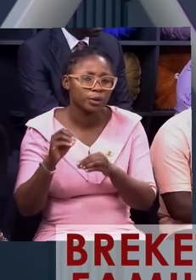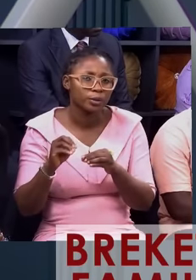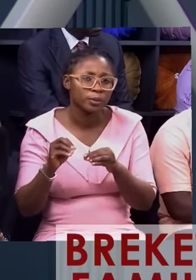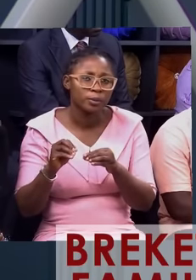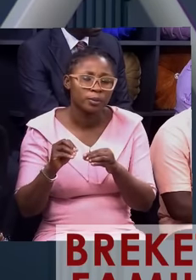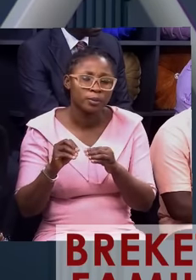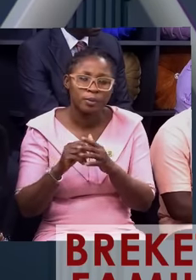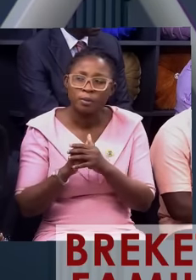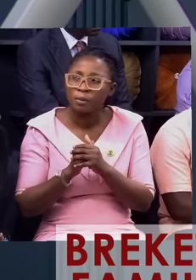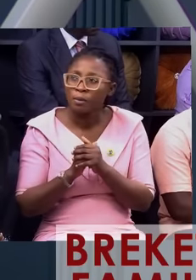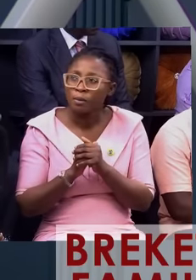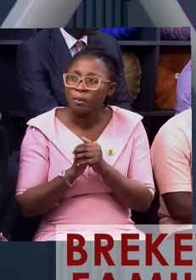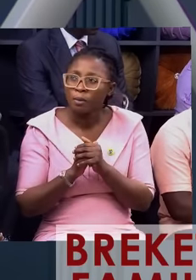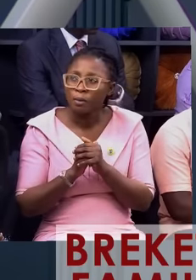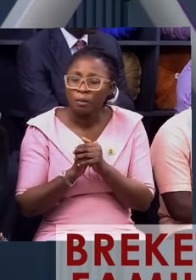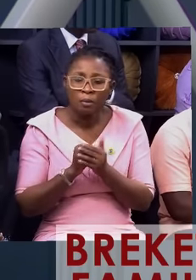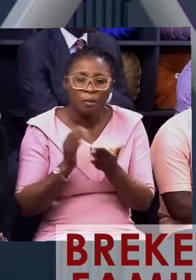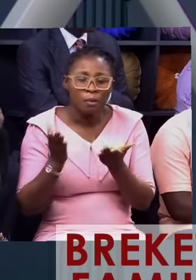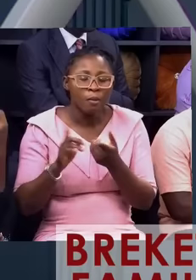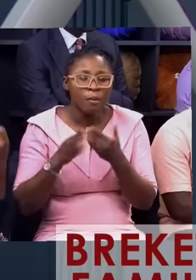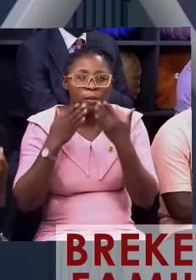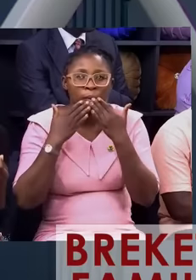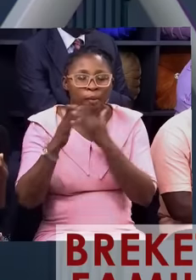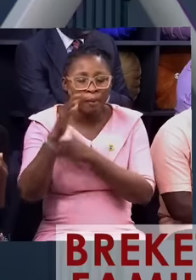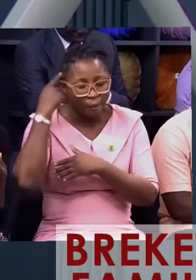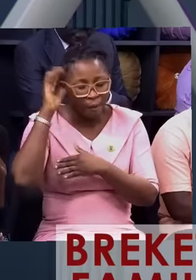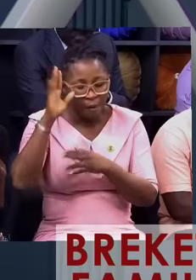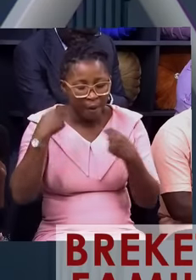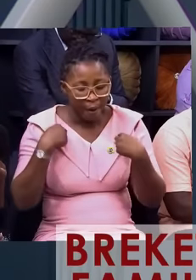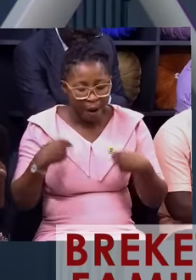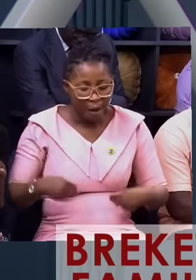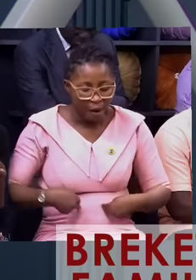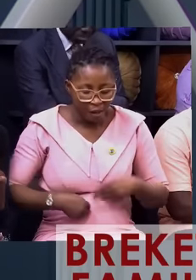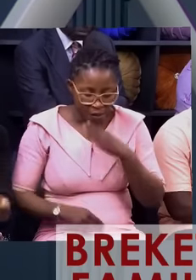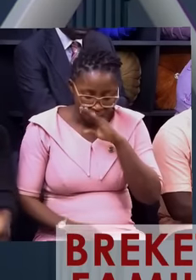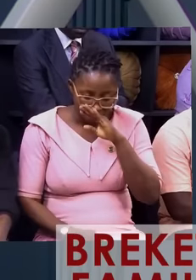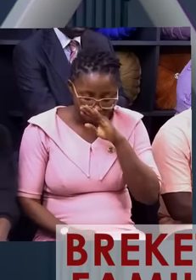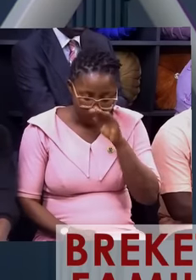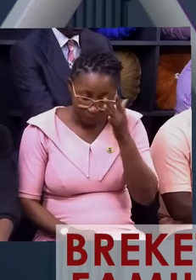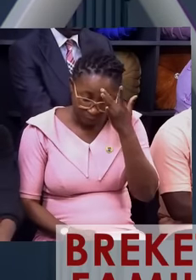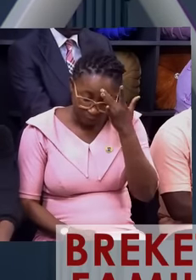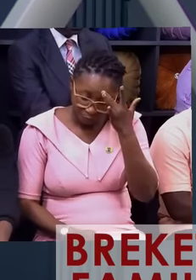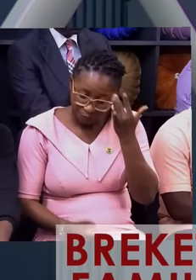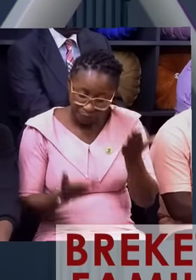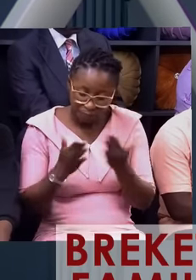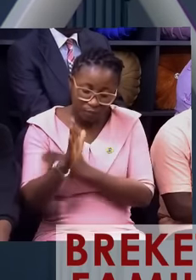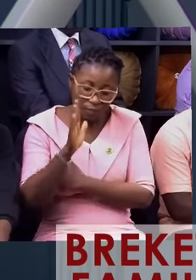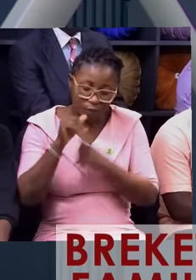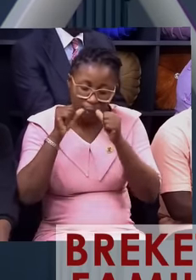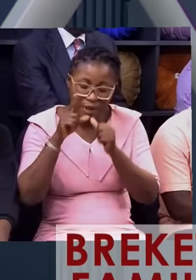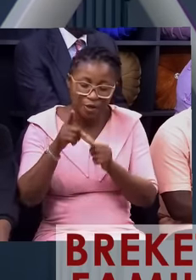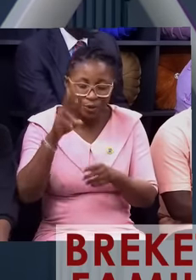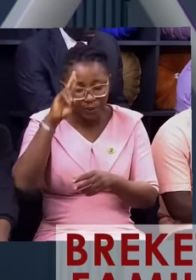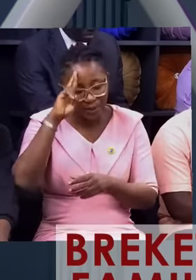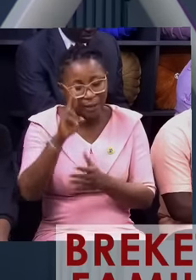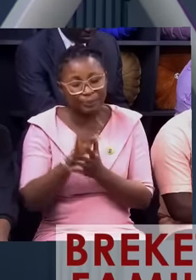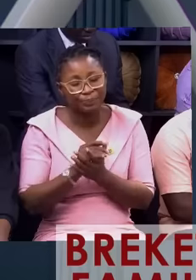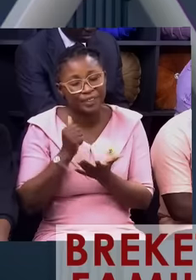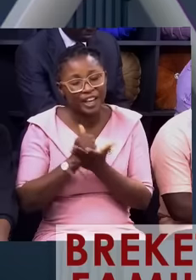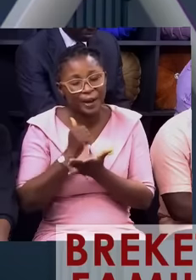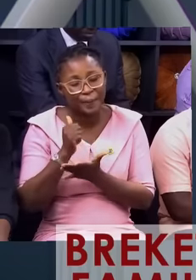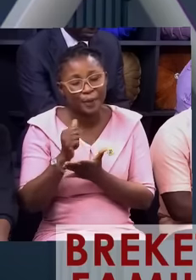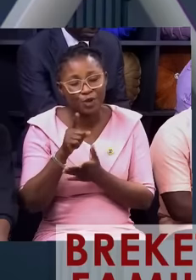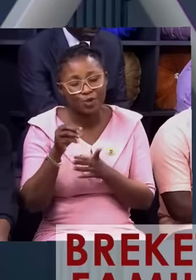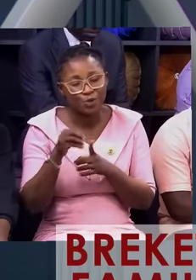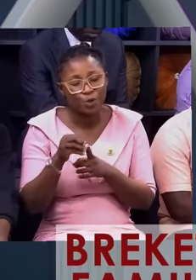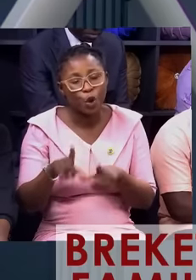okay I to for your help thank you God bless you sir amen and you too